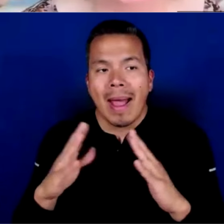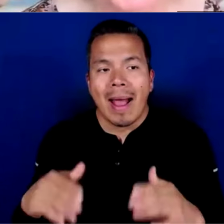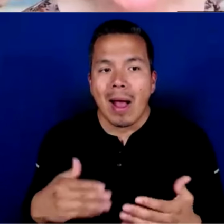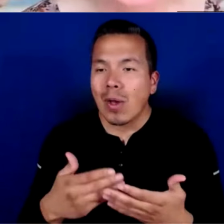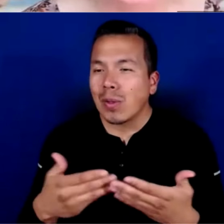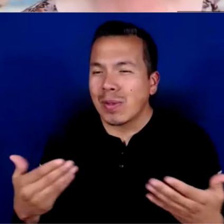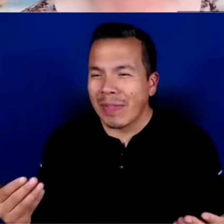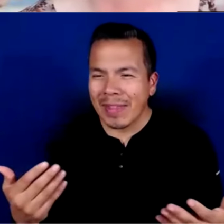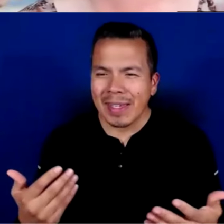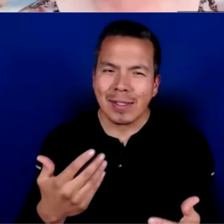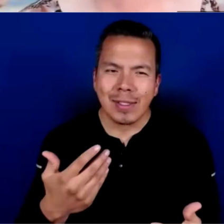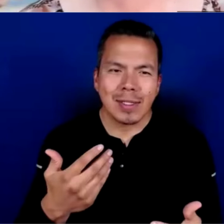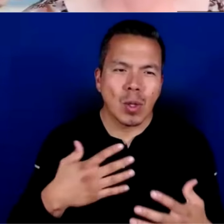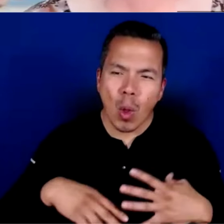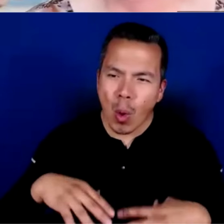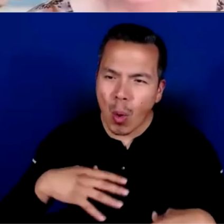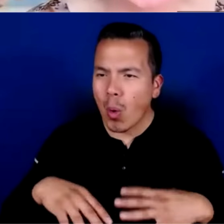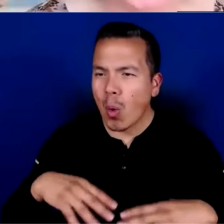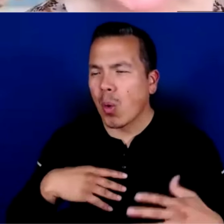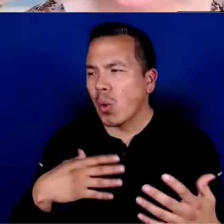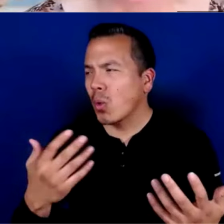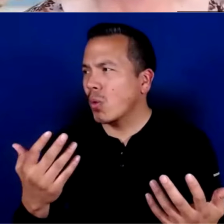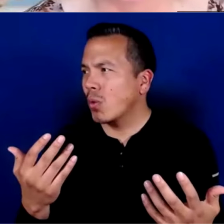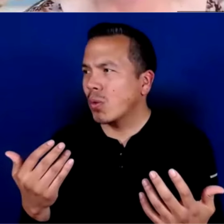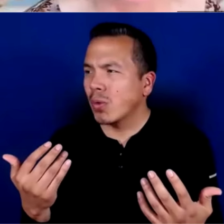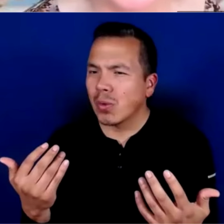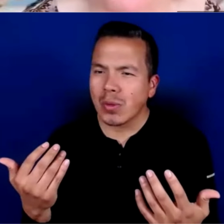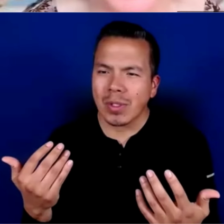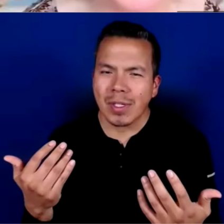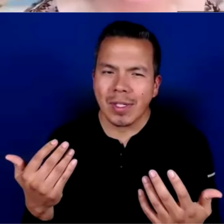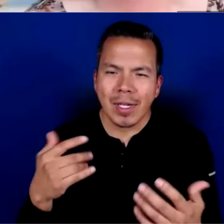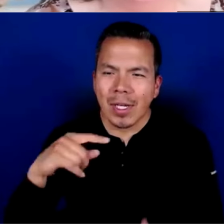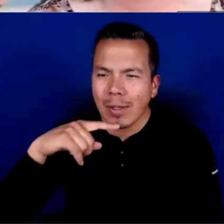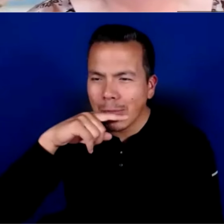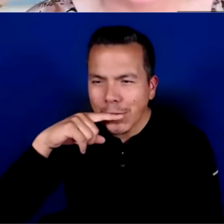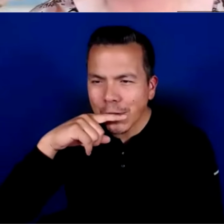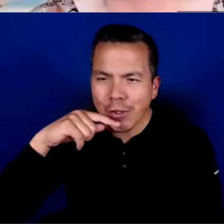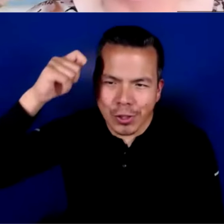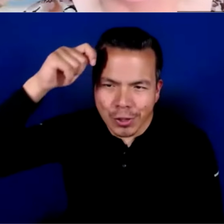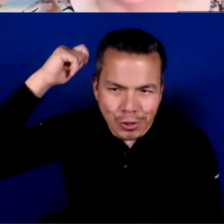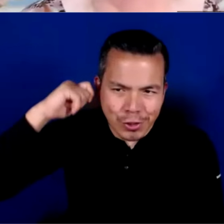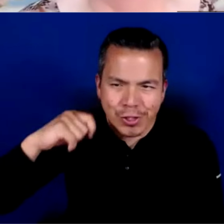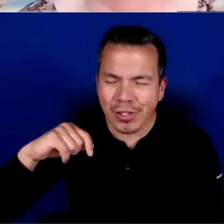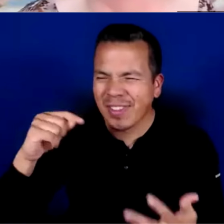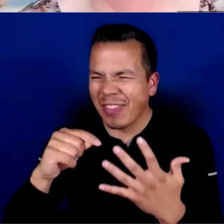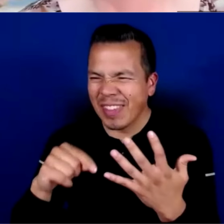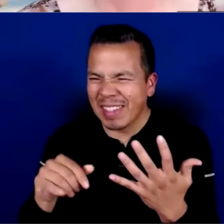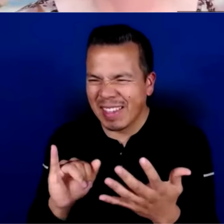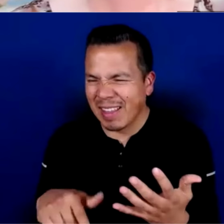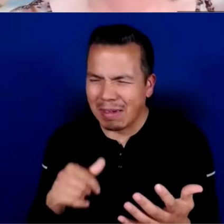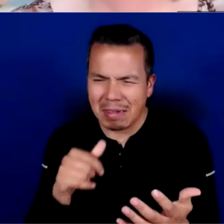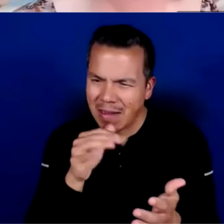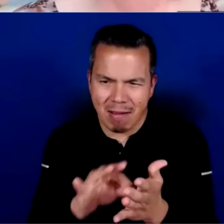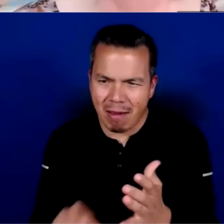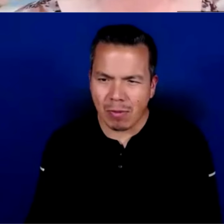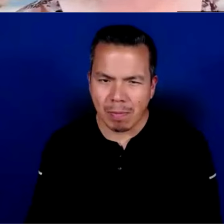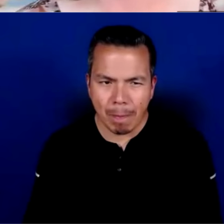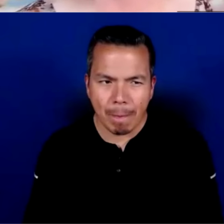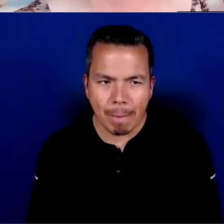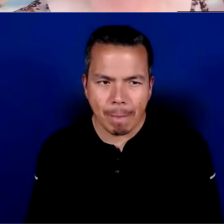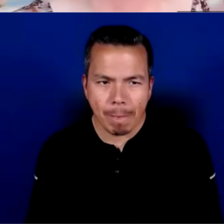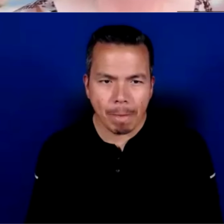your clothes, your toiletries, your personal care items, none of that's going to count. They